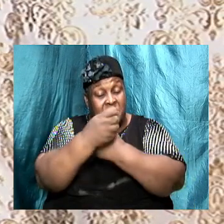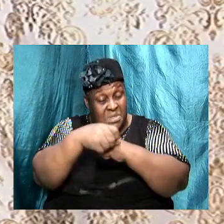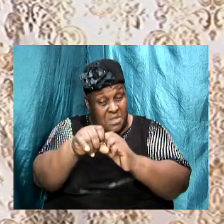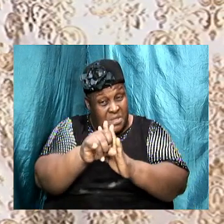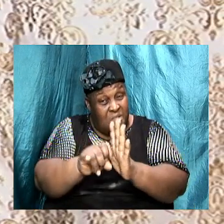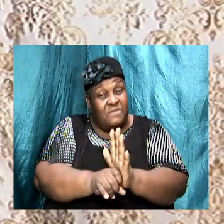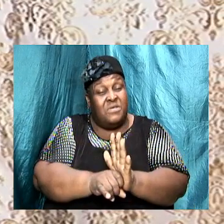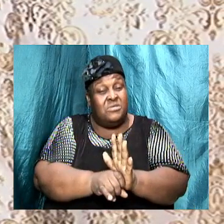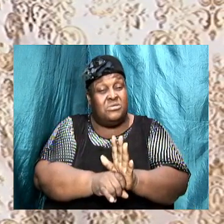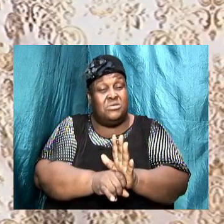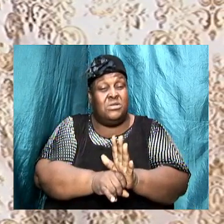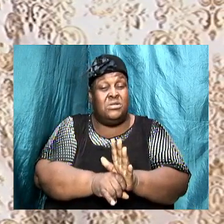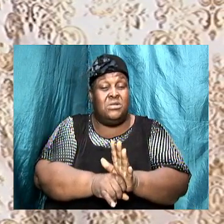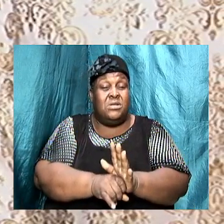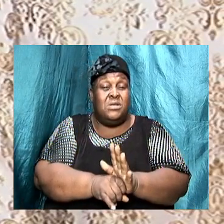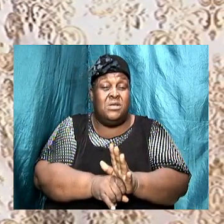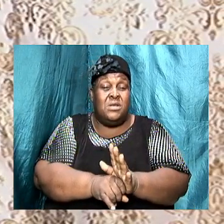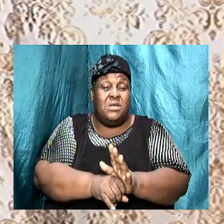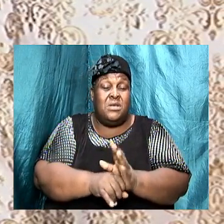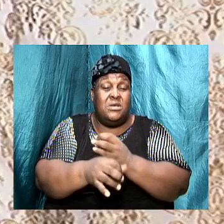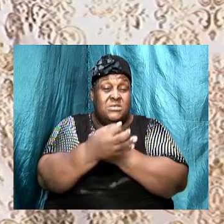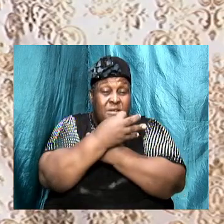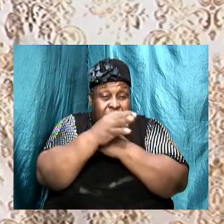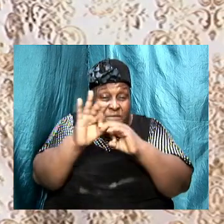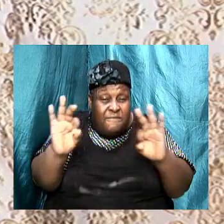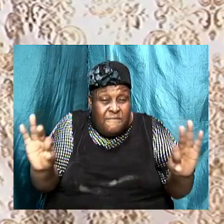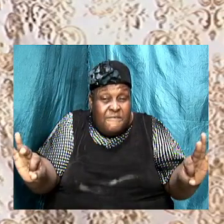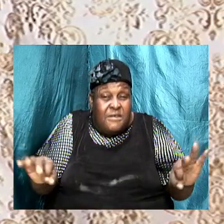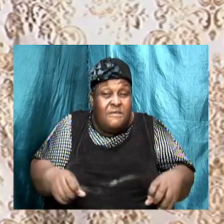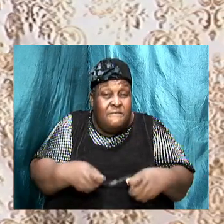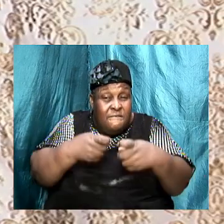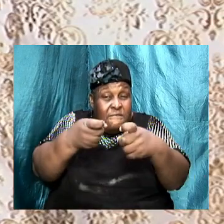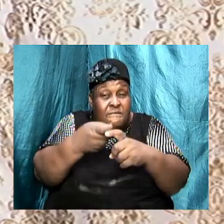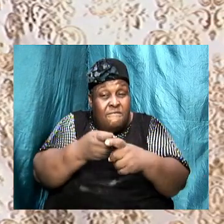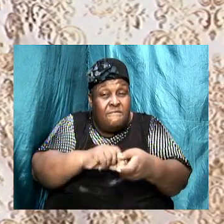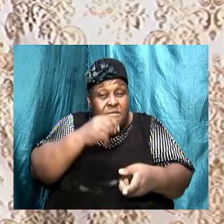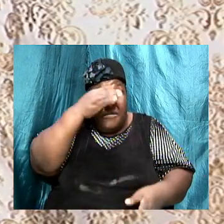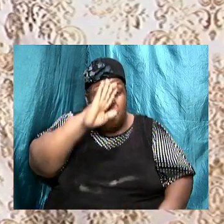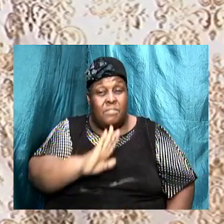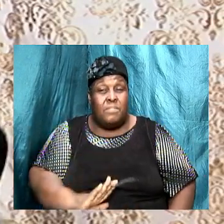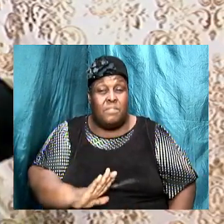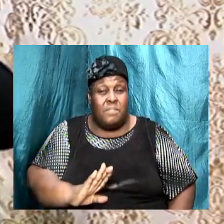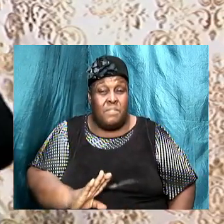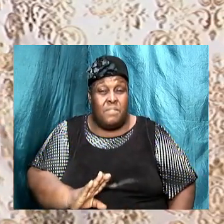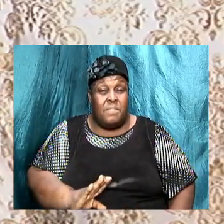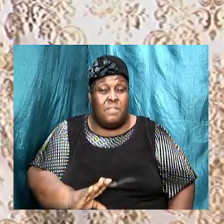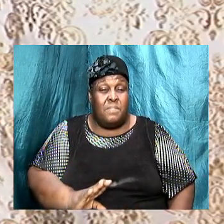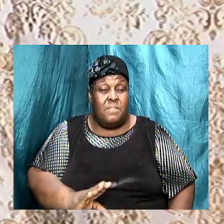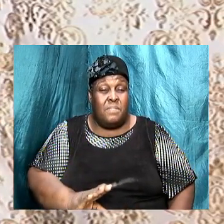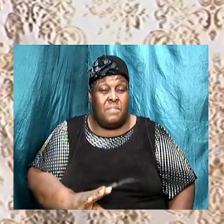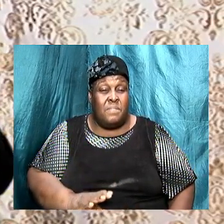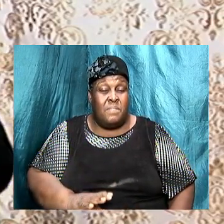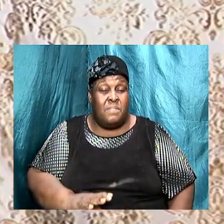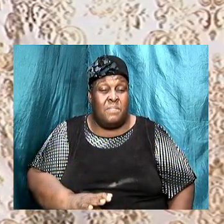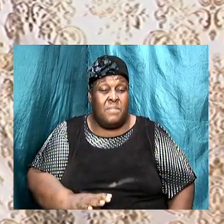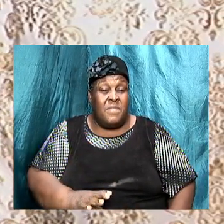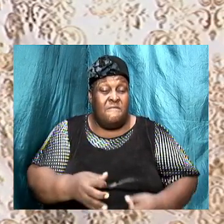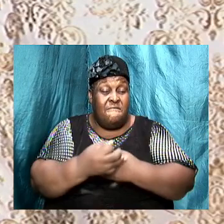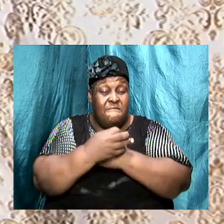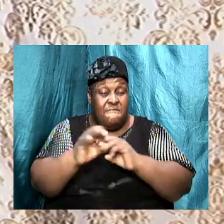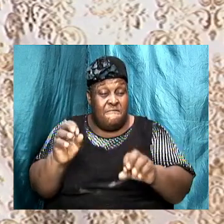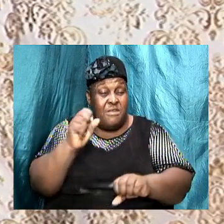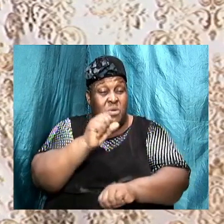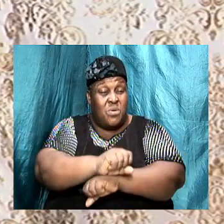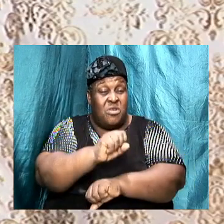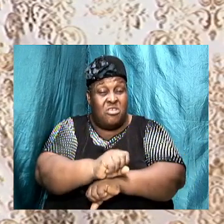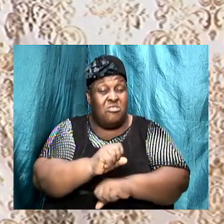Salvation is a free gift from God. Your physical labor, your giving,